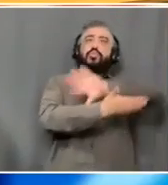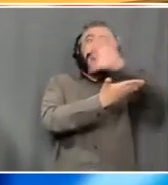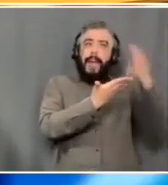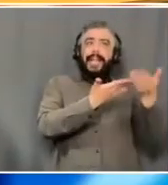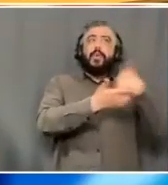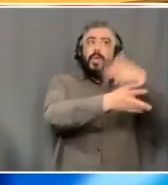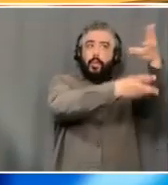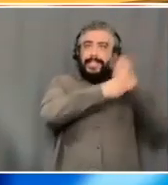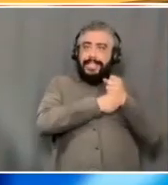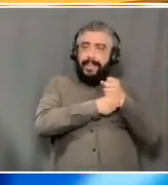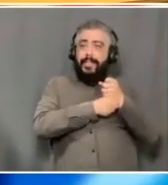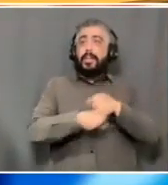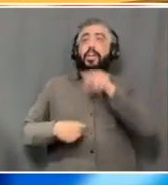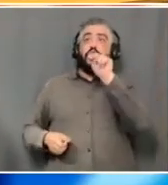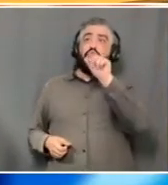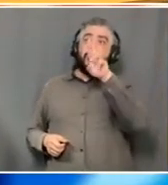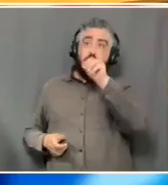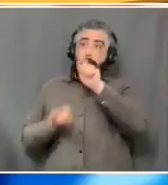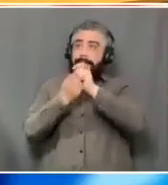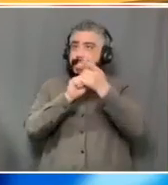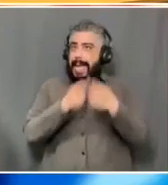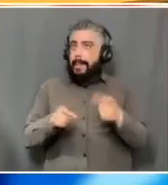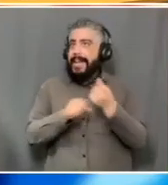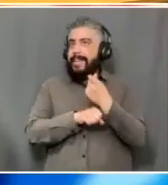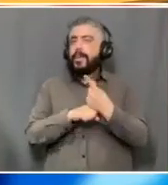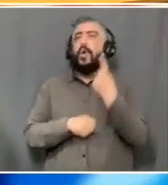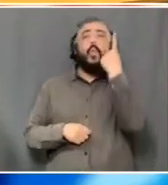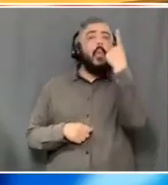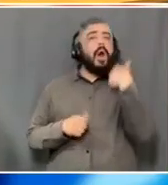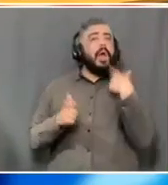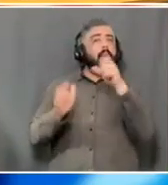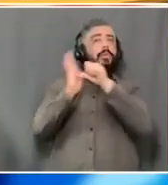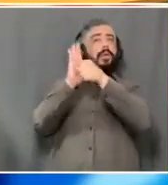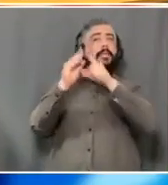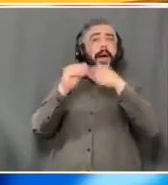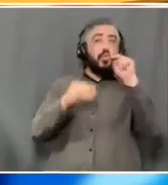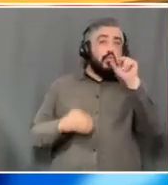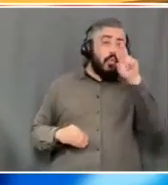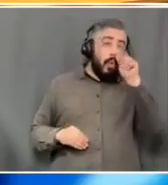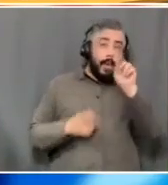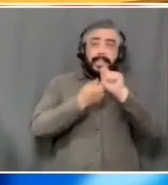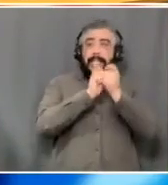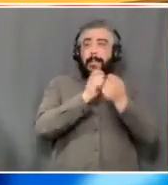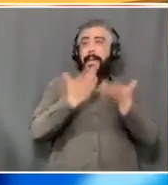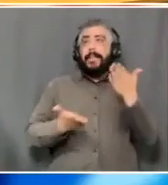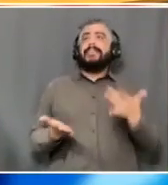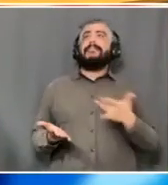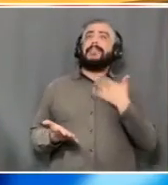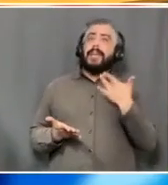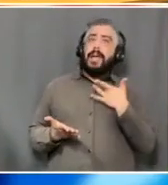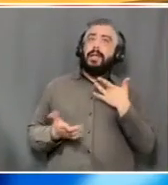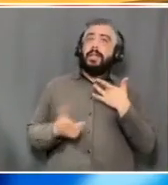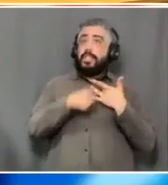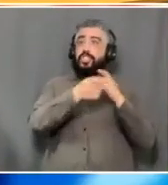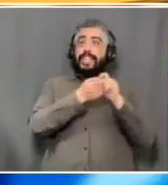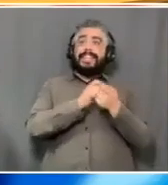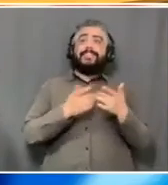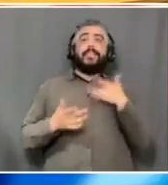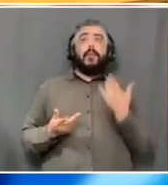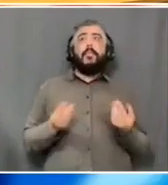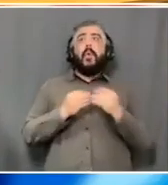norm changes that happen every year. And one thing I should point about the norm changes that probably the changes feel a lot more